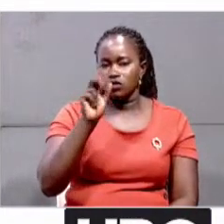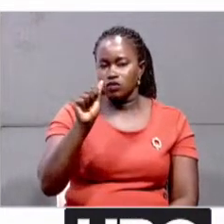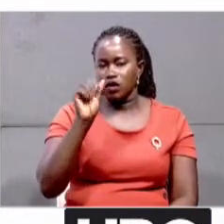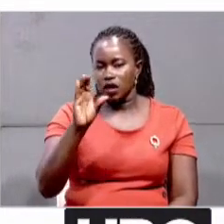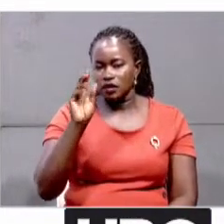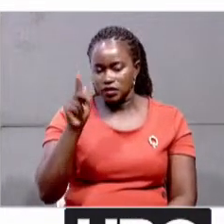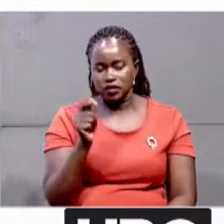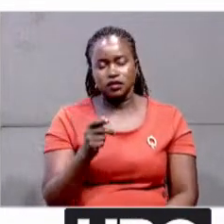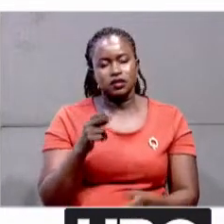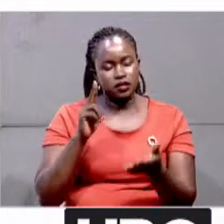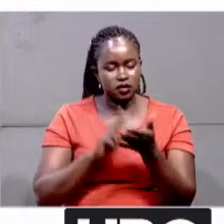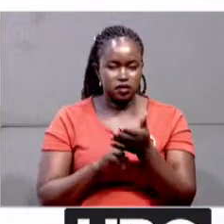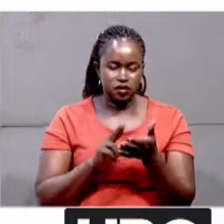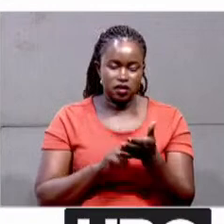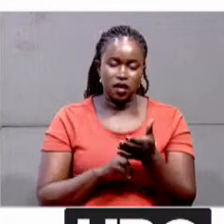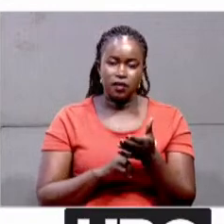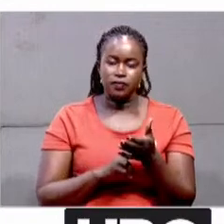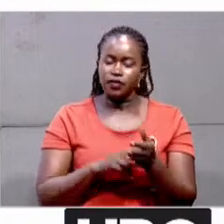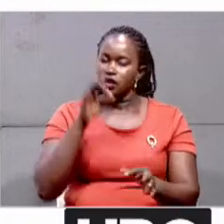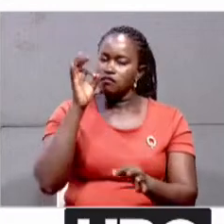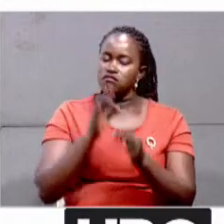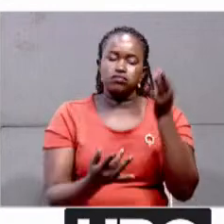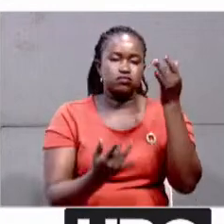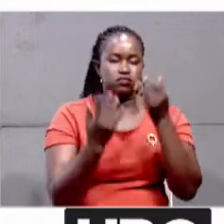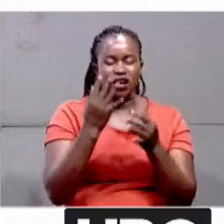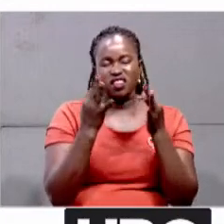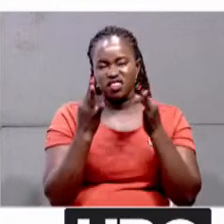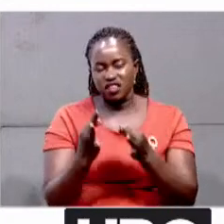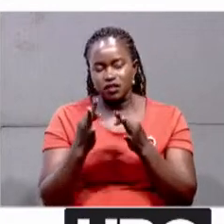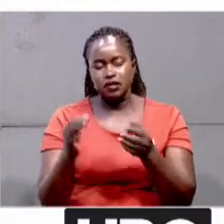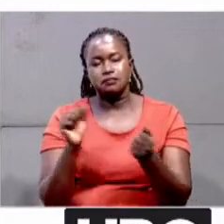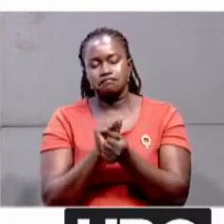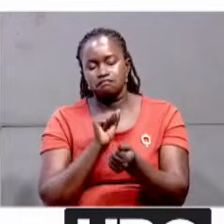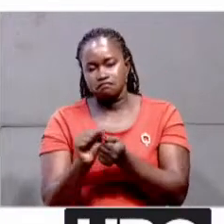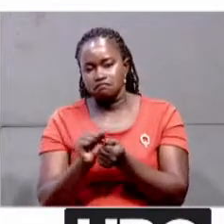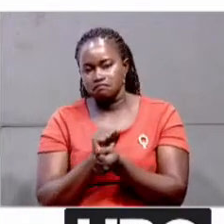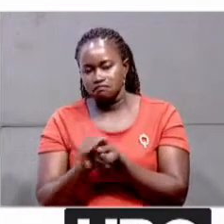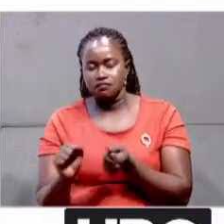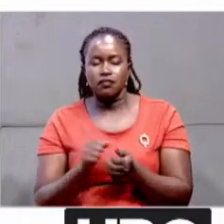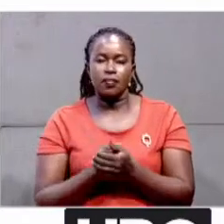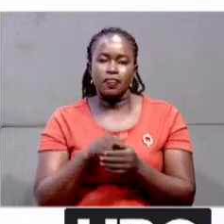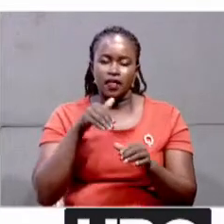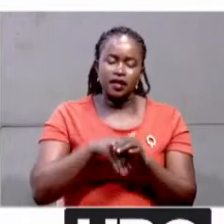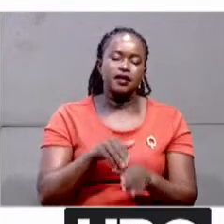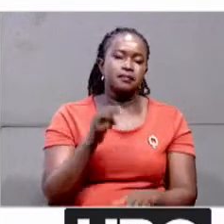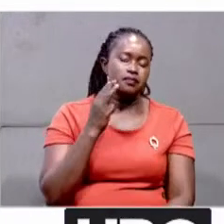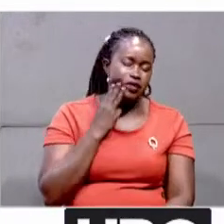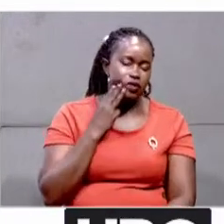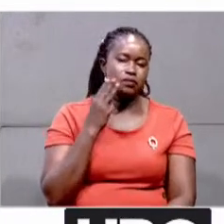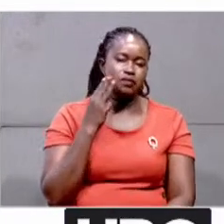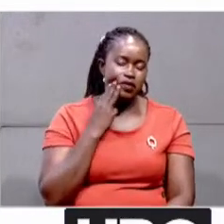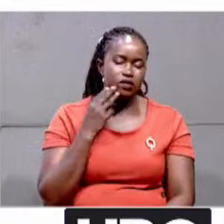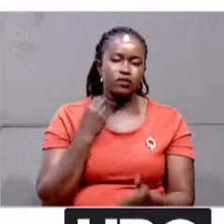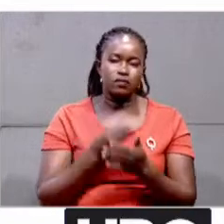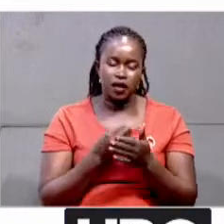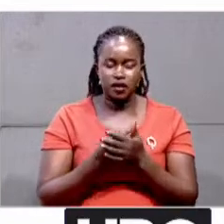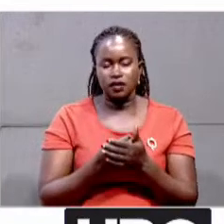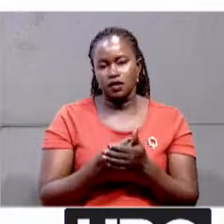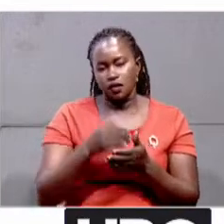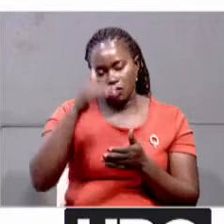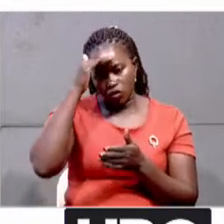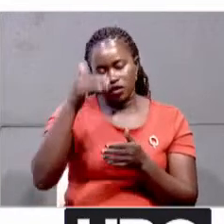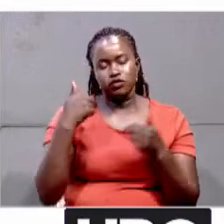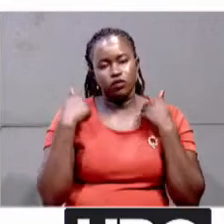barracks, got burned, destroyed properties worth millions of shillings of police officers.